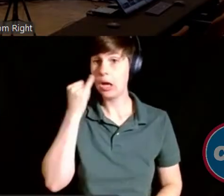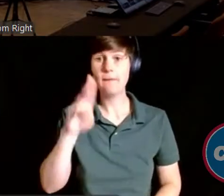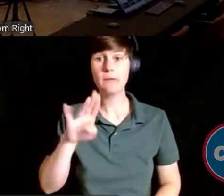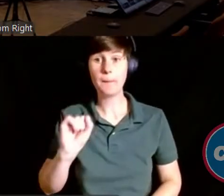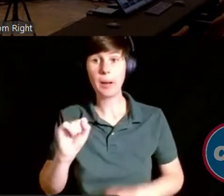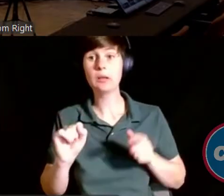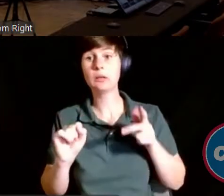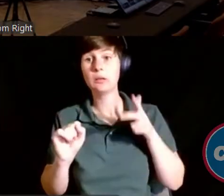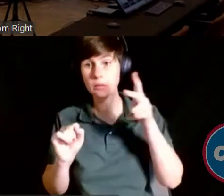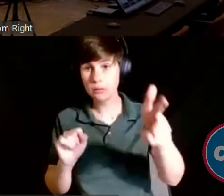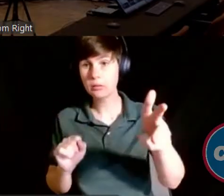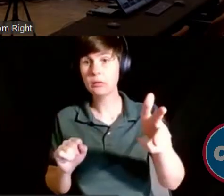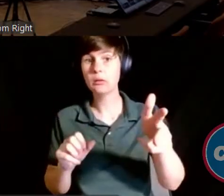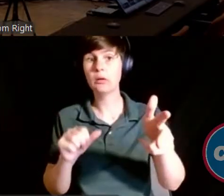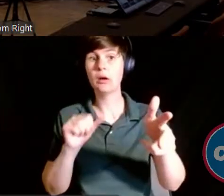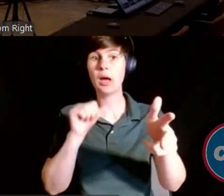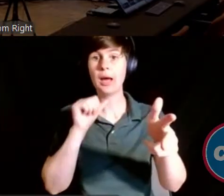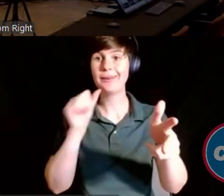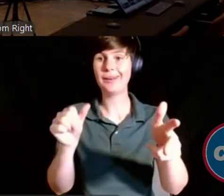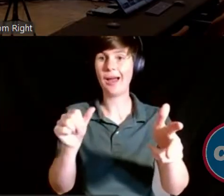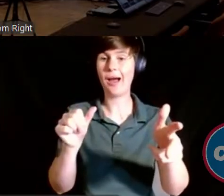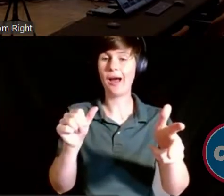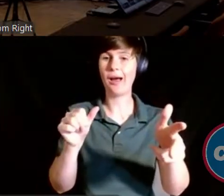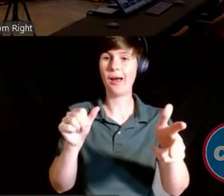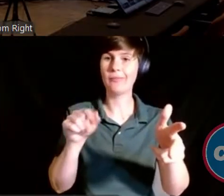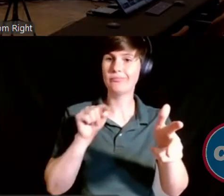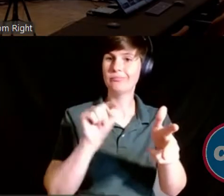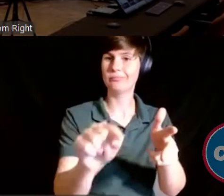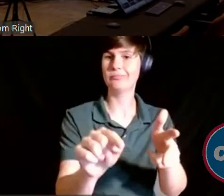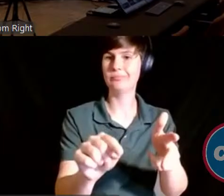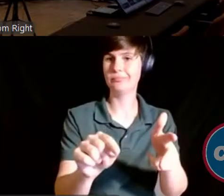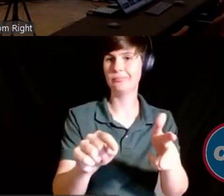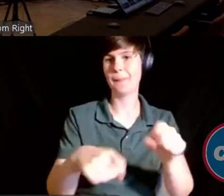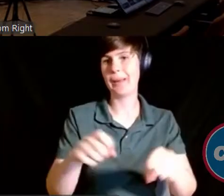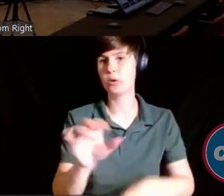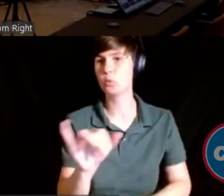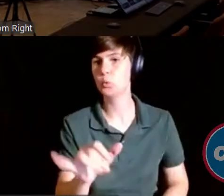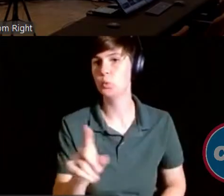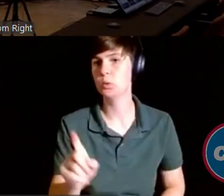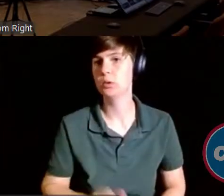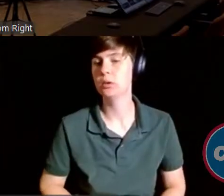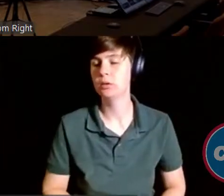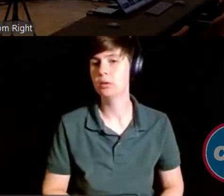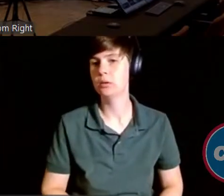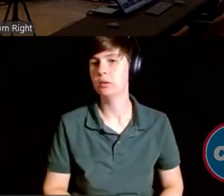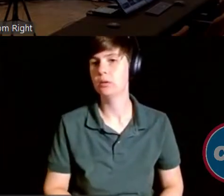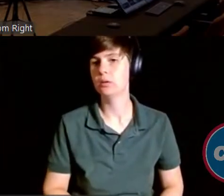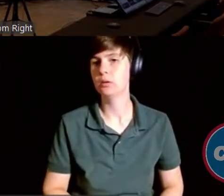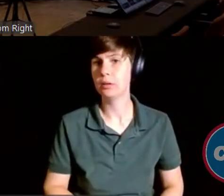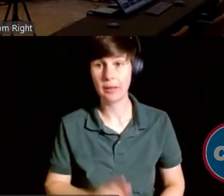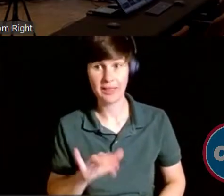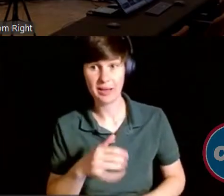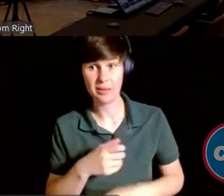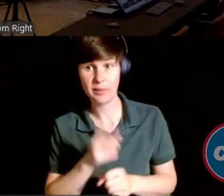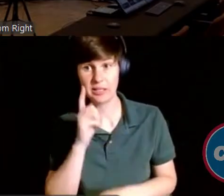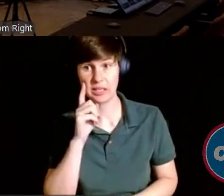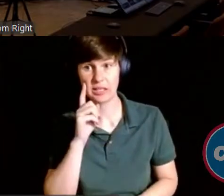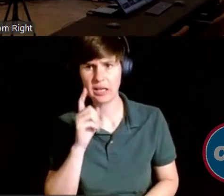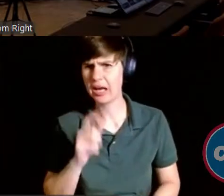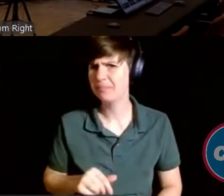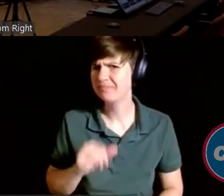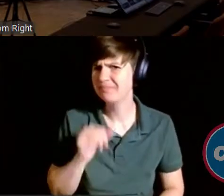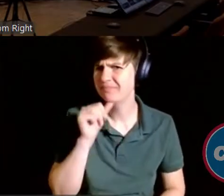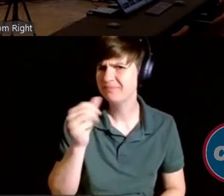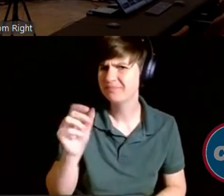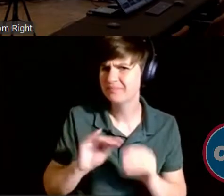direction, like it's not both routes. Does that make sense? Not really. Not understanding what